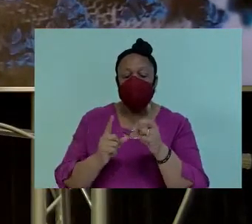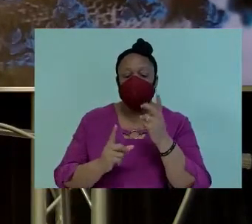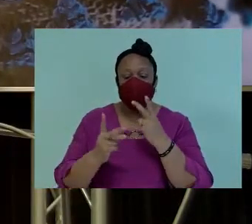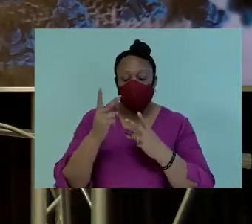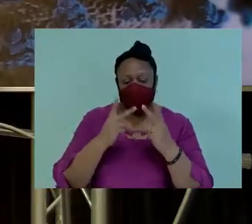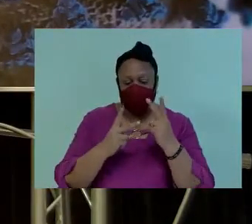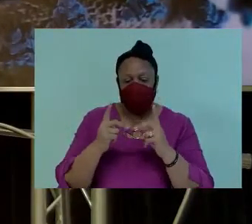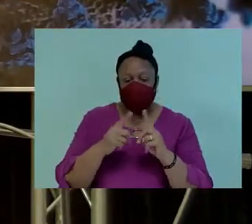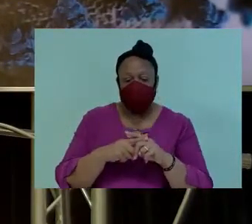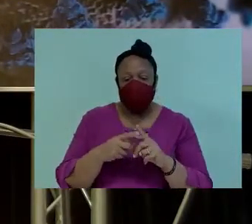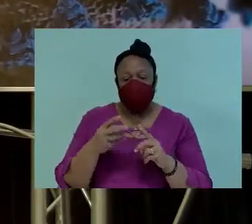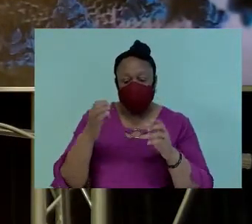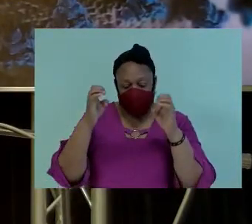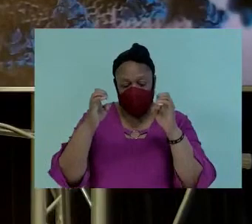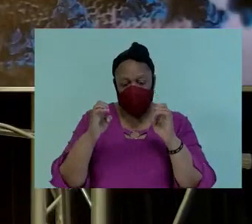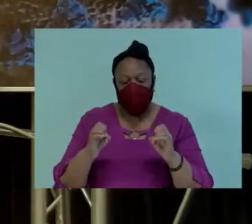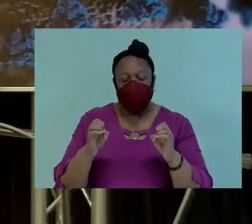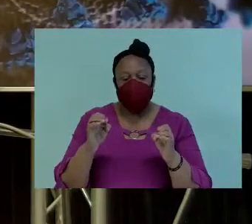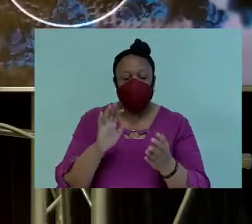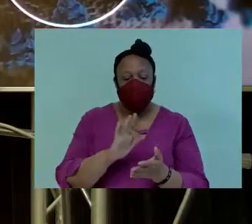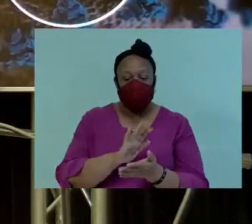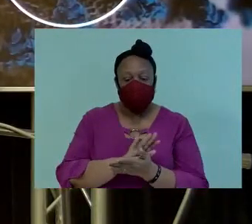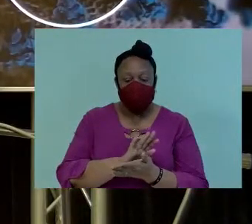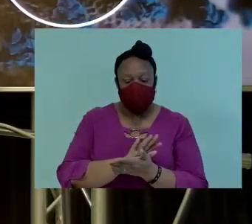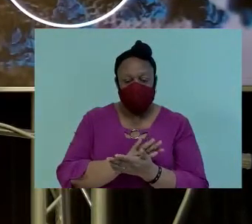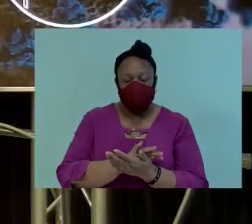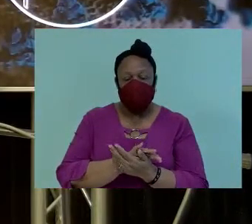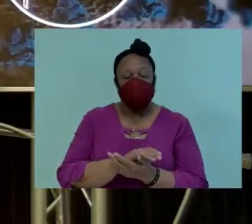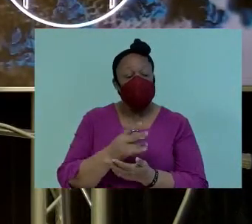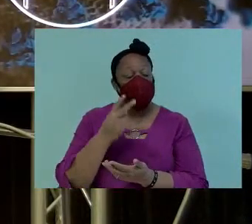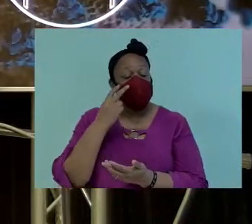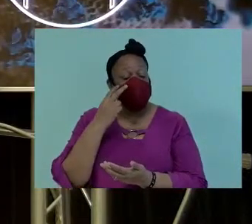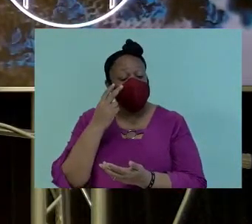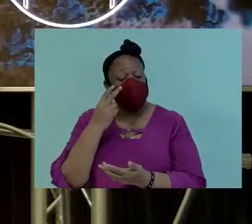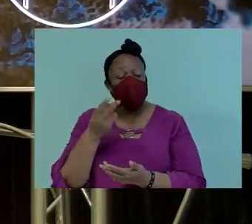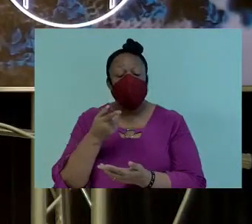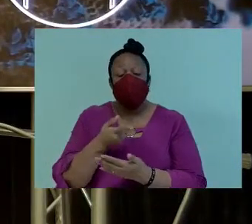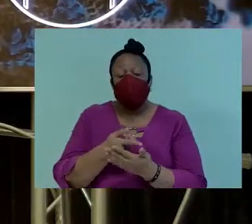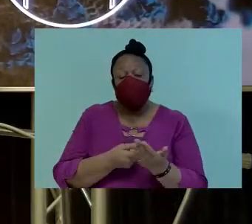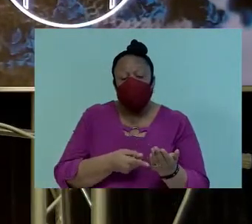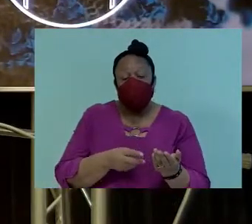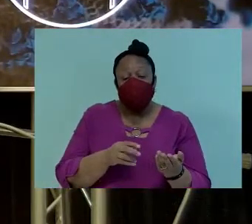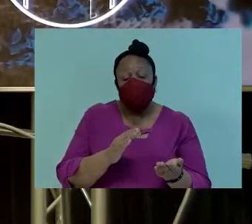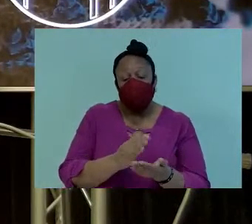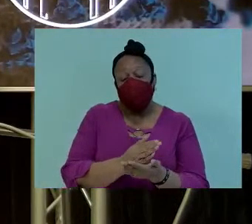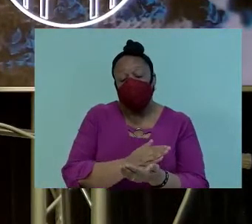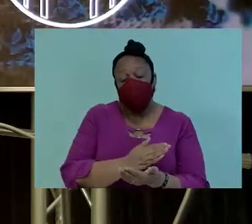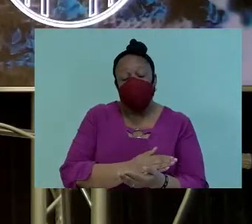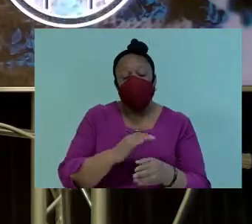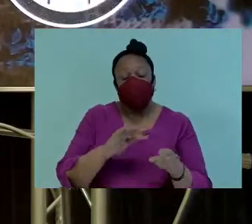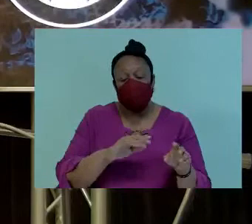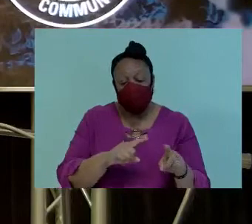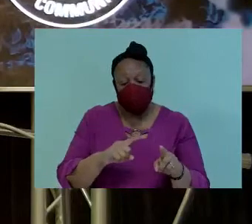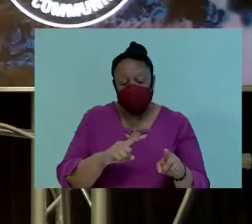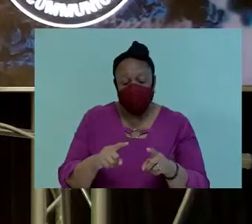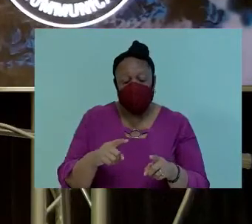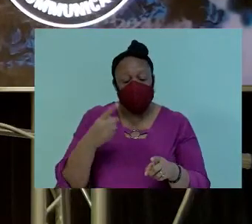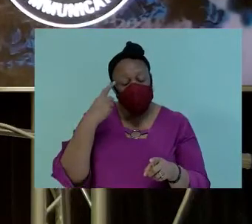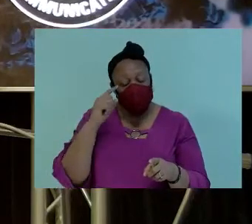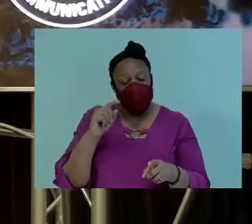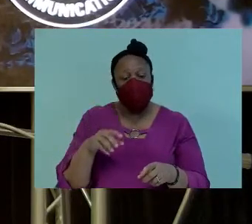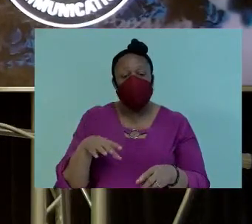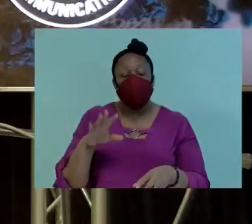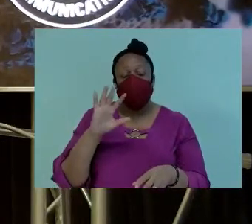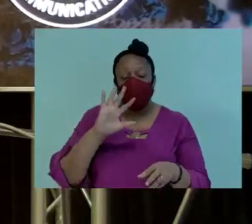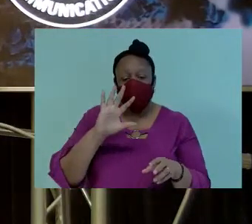and facilitate that process. That's one of our main objectives for the week. Again, please,